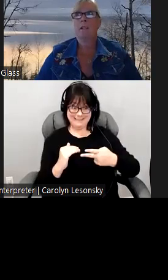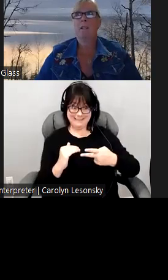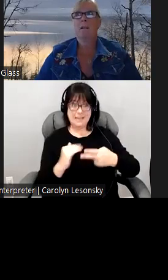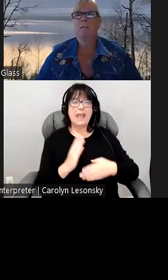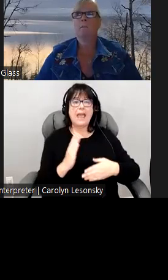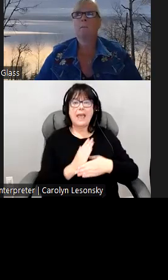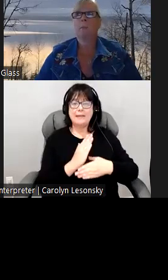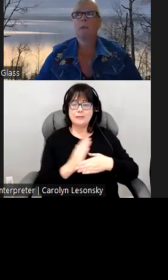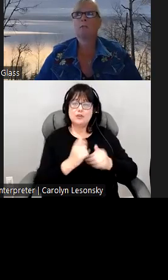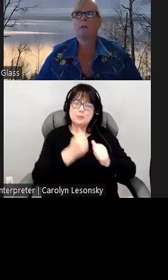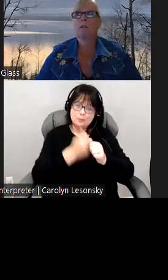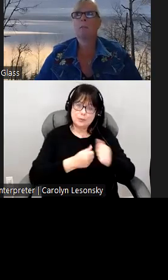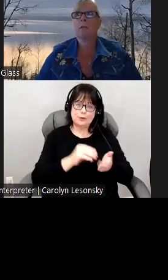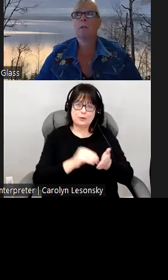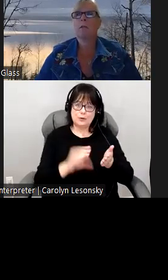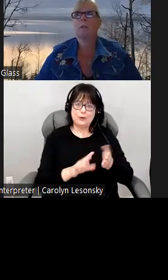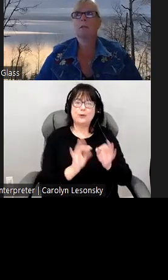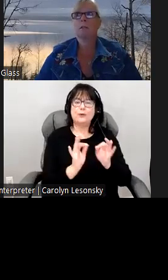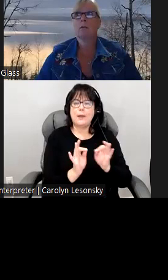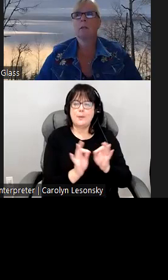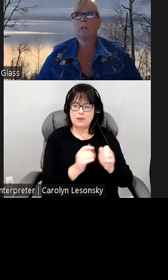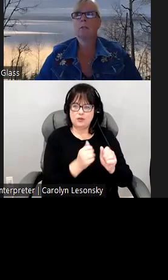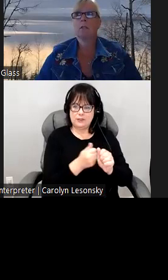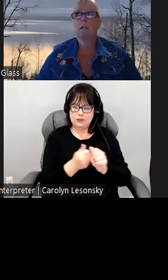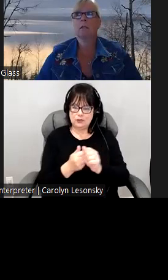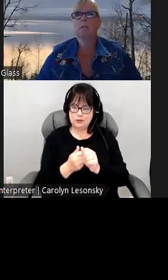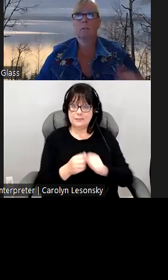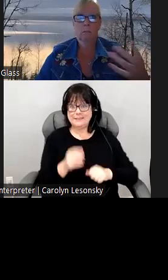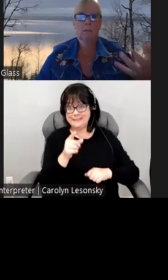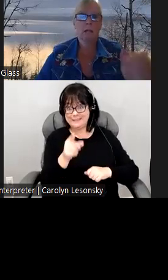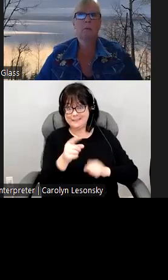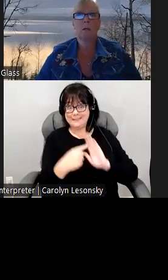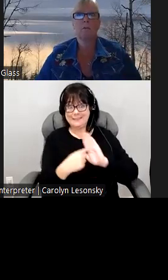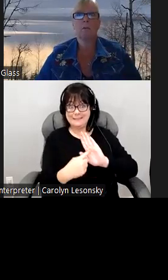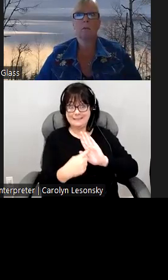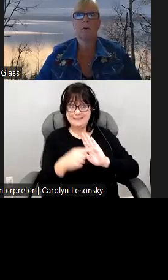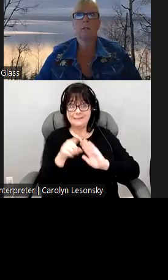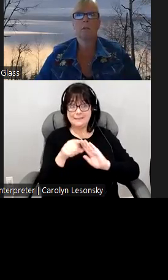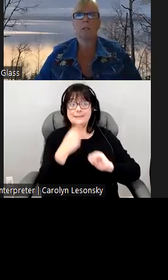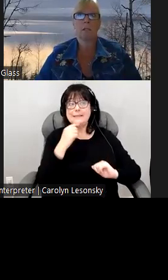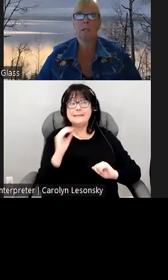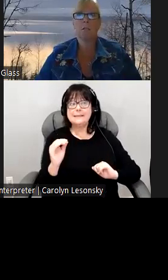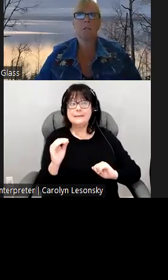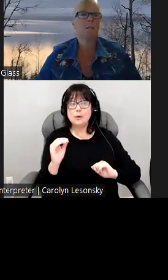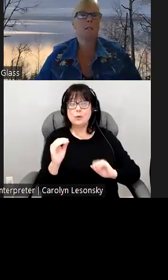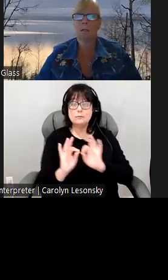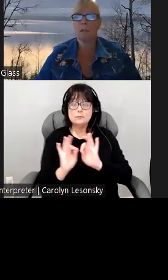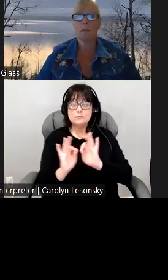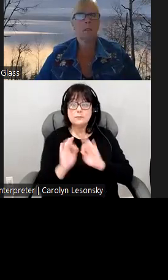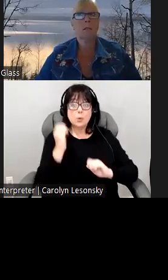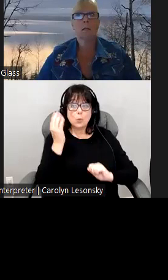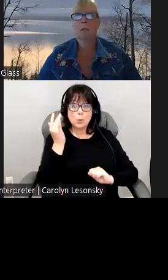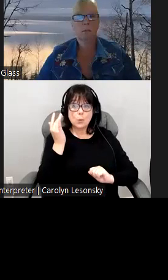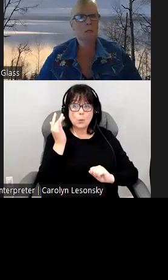that the training support is 0 in this particular snapshot of the report is because this agency